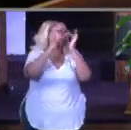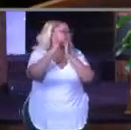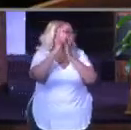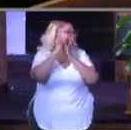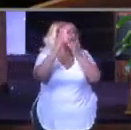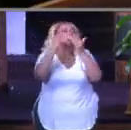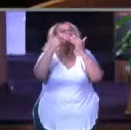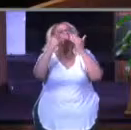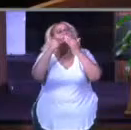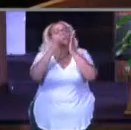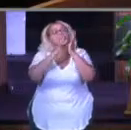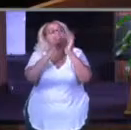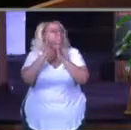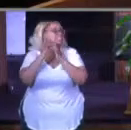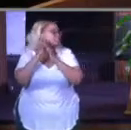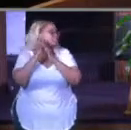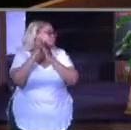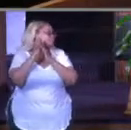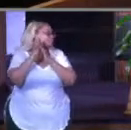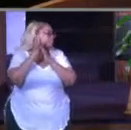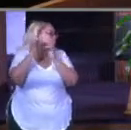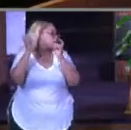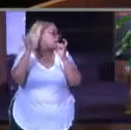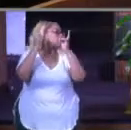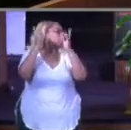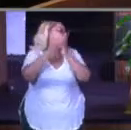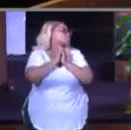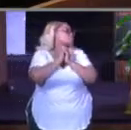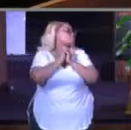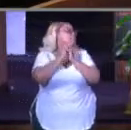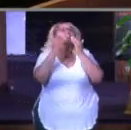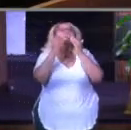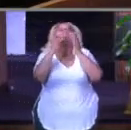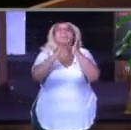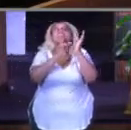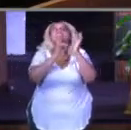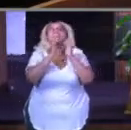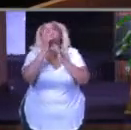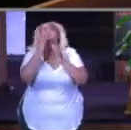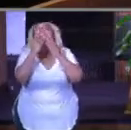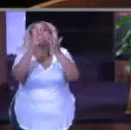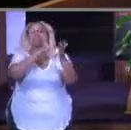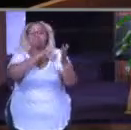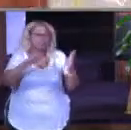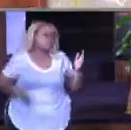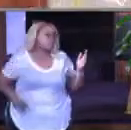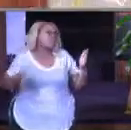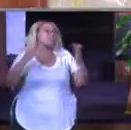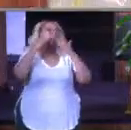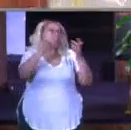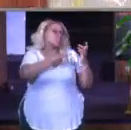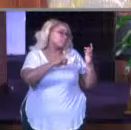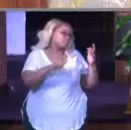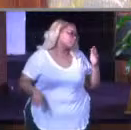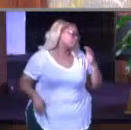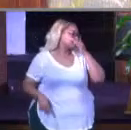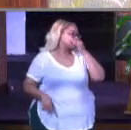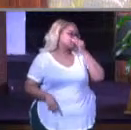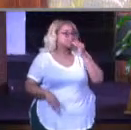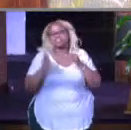Jesus. Thank you, Jesus. Hallelujah. Thank you, Lord. Thank you, Lord. Thank you, Lord. Thank you, Lord.